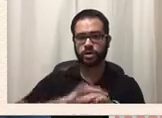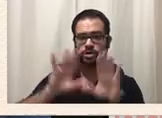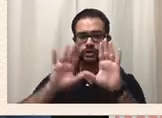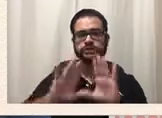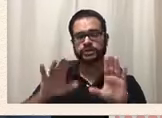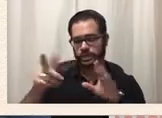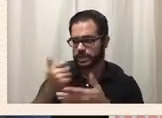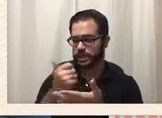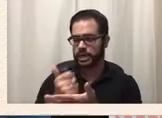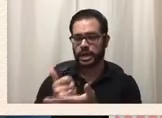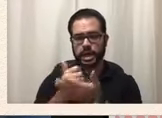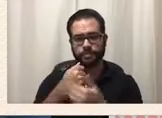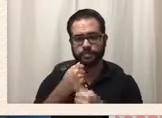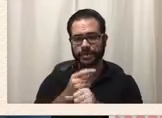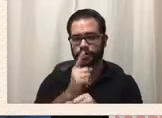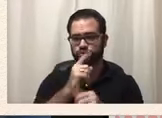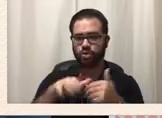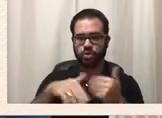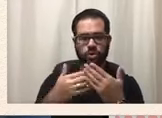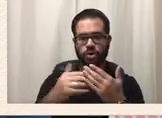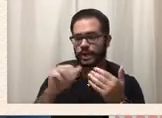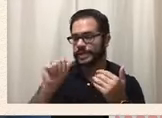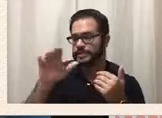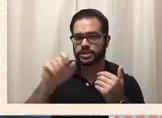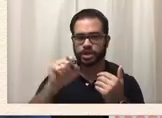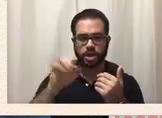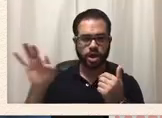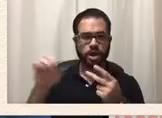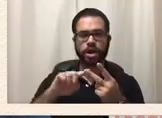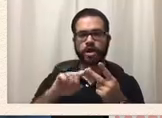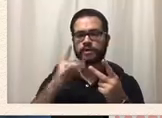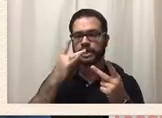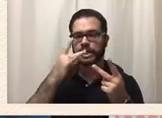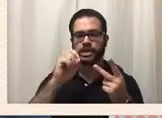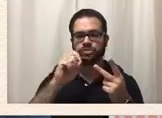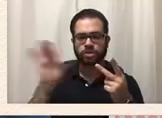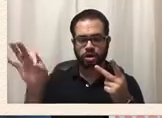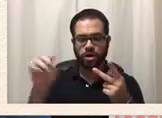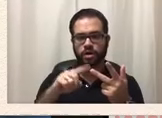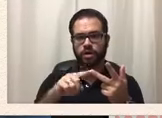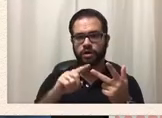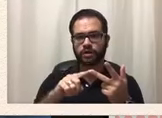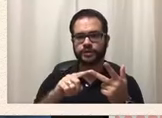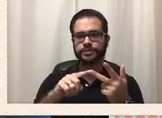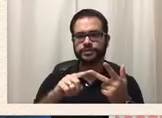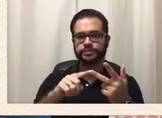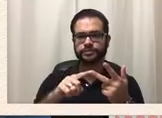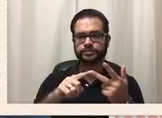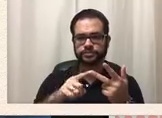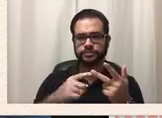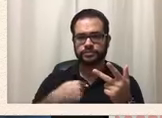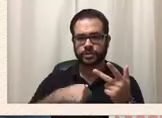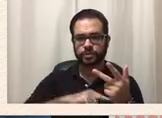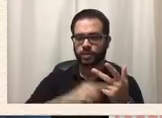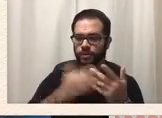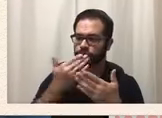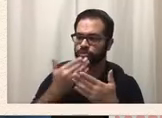air conditioners turned off, all the lights turned off. So we're being good stewards of the money that